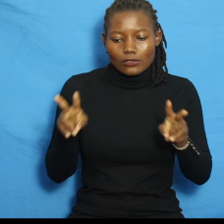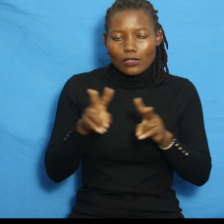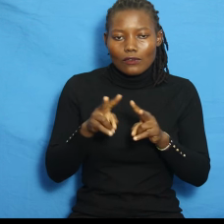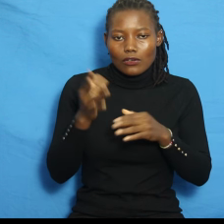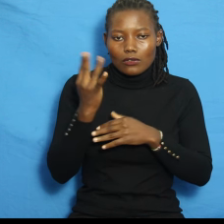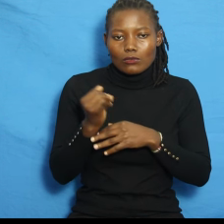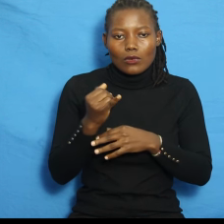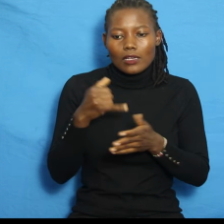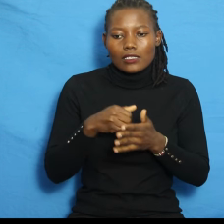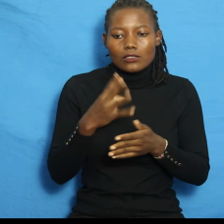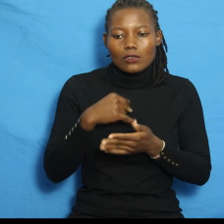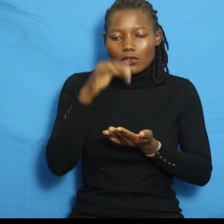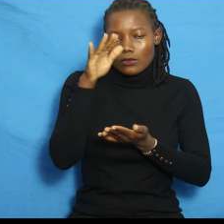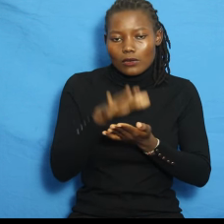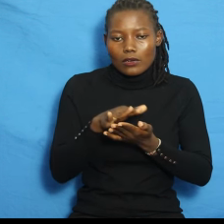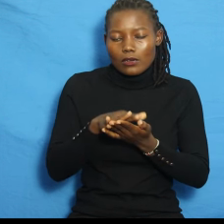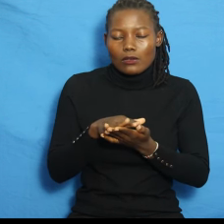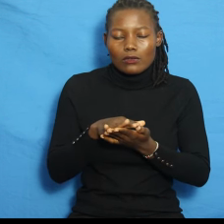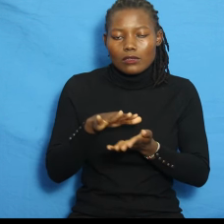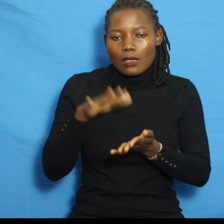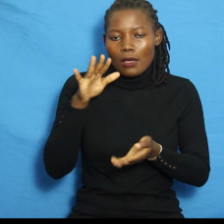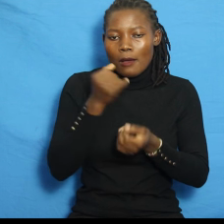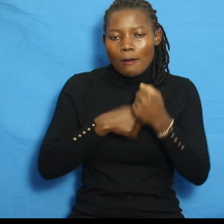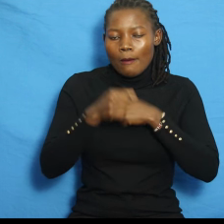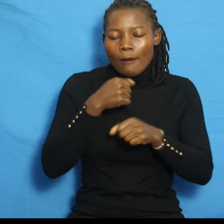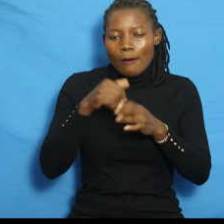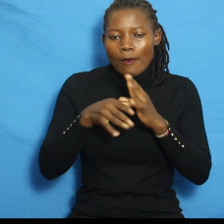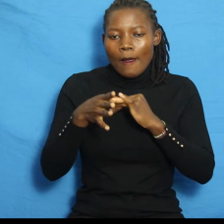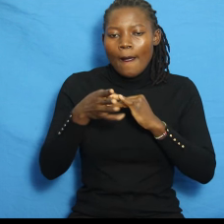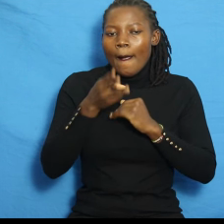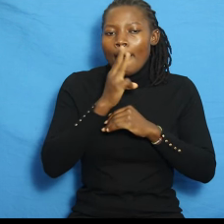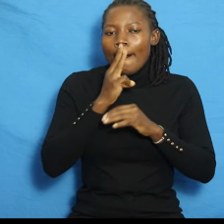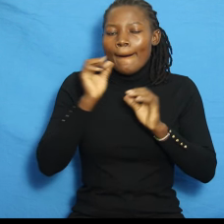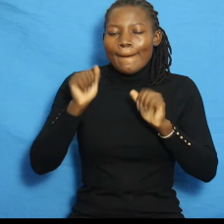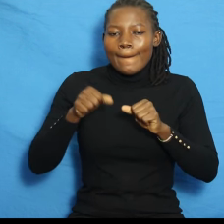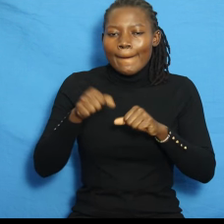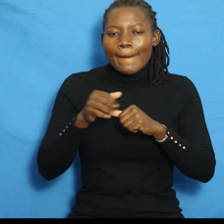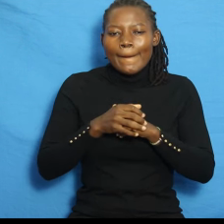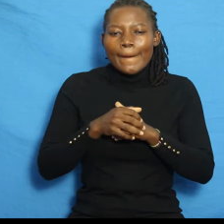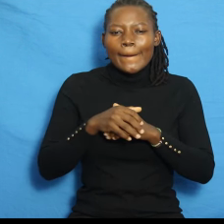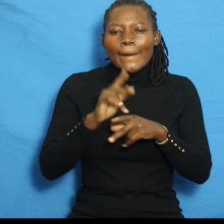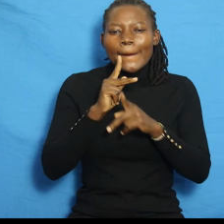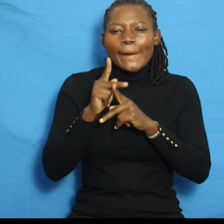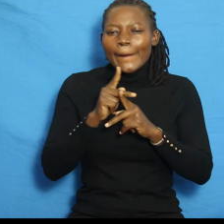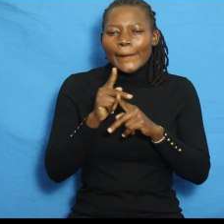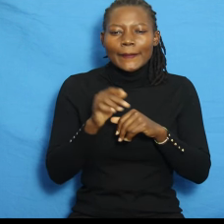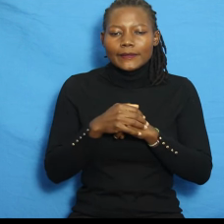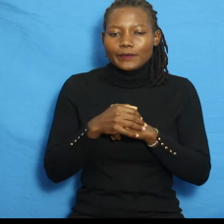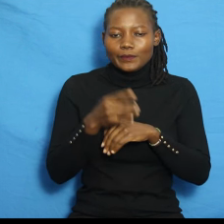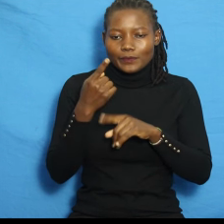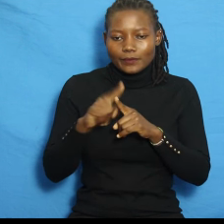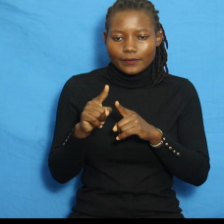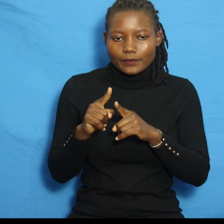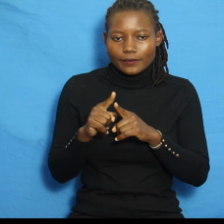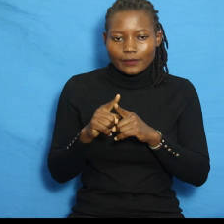as much torque or turning activity in water as much as possible to maintain a streamlined shape. But apart